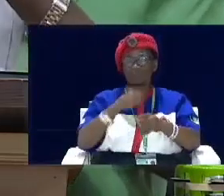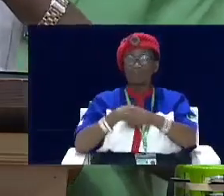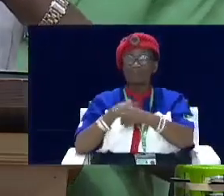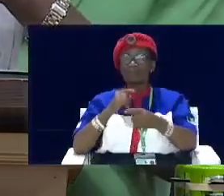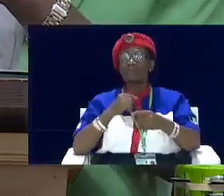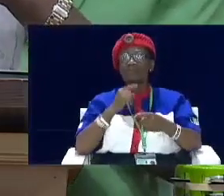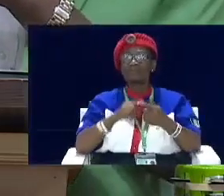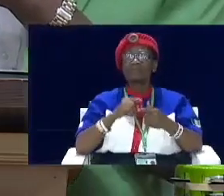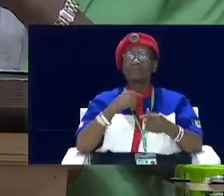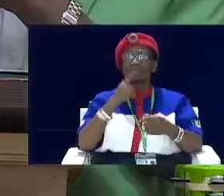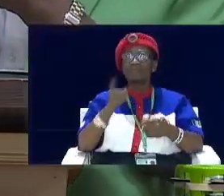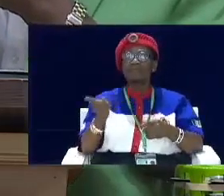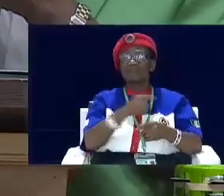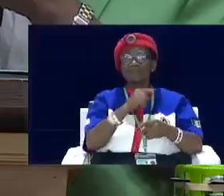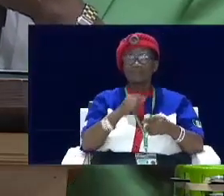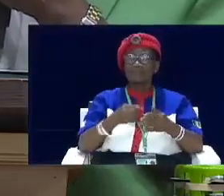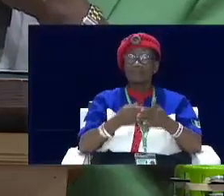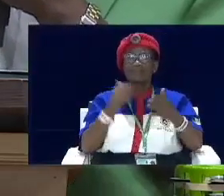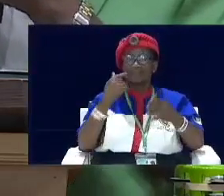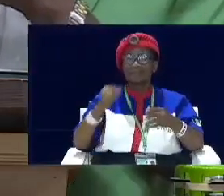Before the sun rises,